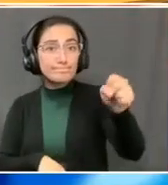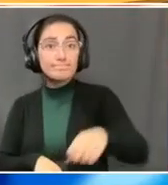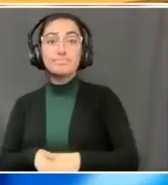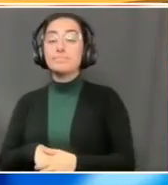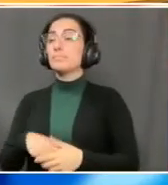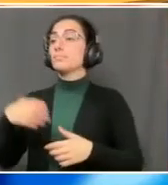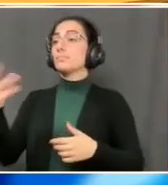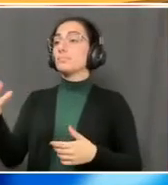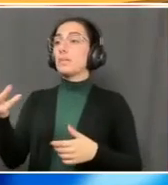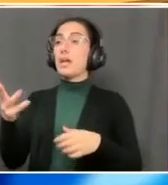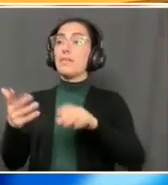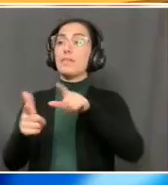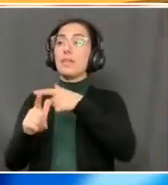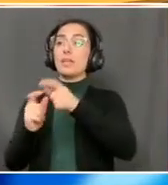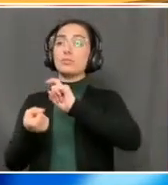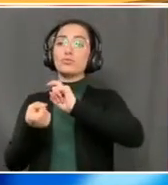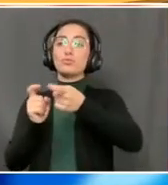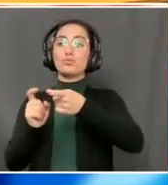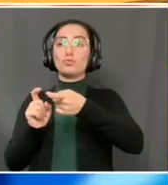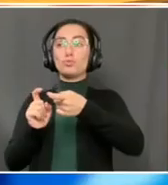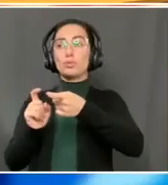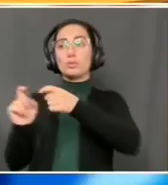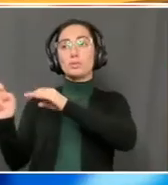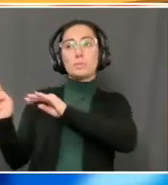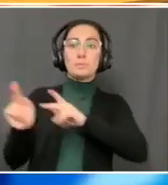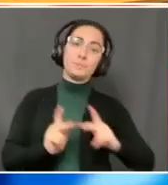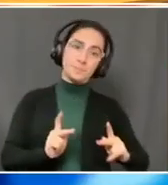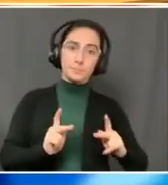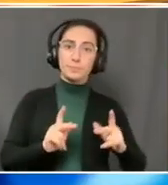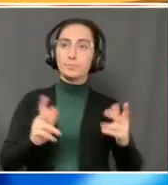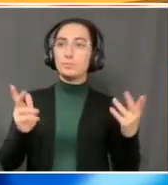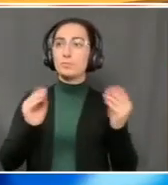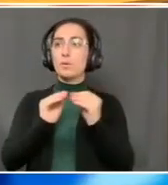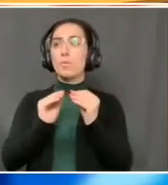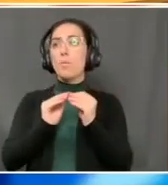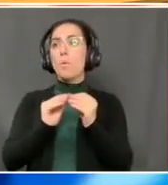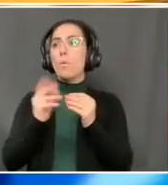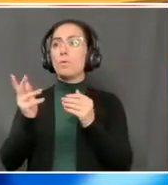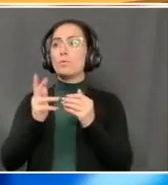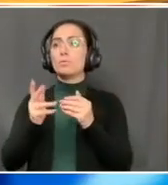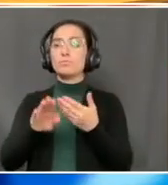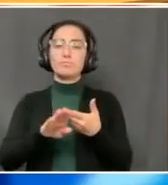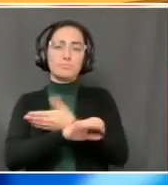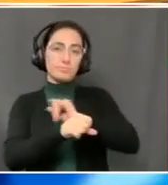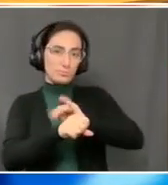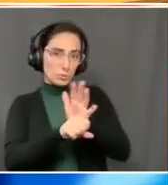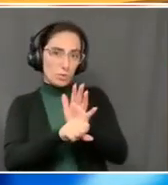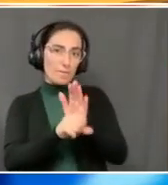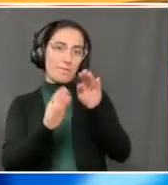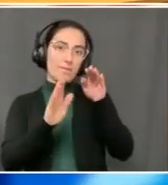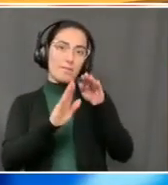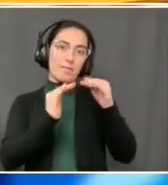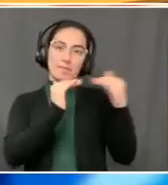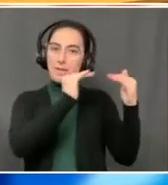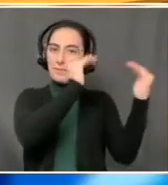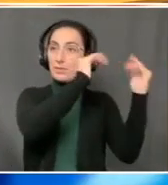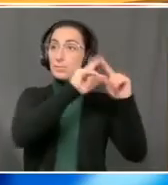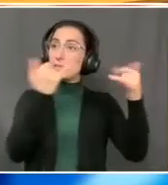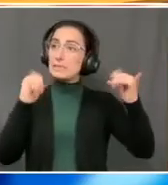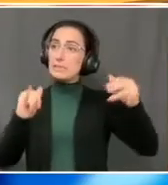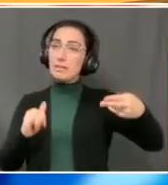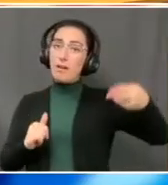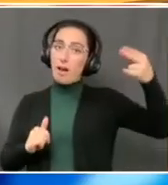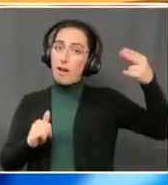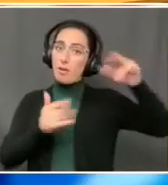then a reversion back towards more closely to the pre-pandemic levels, but still higher overall, again,